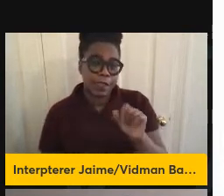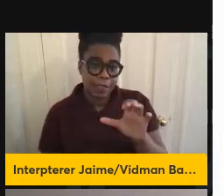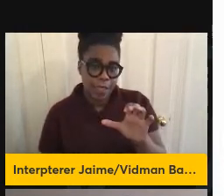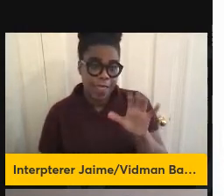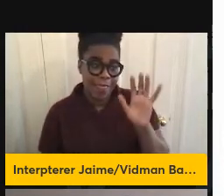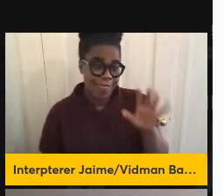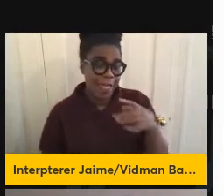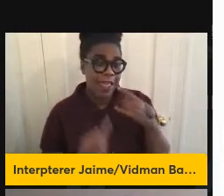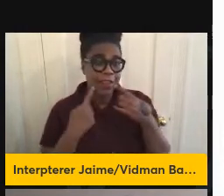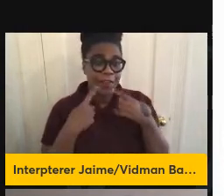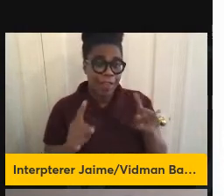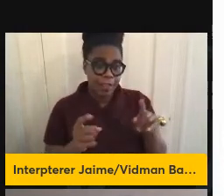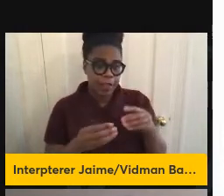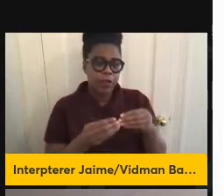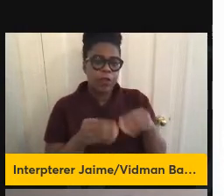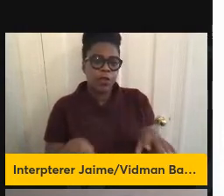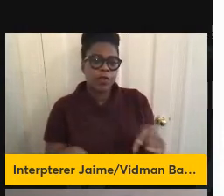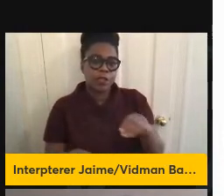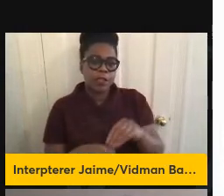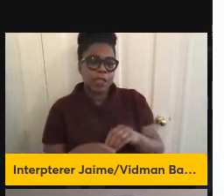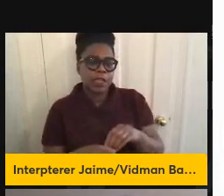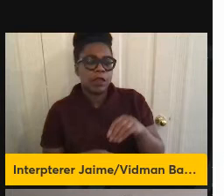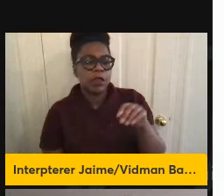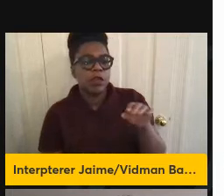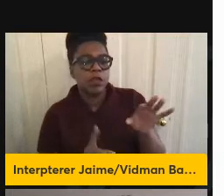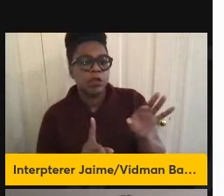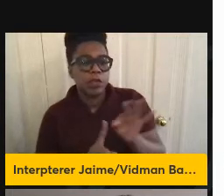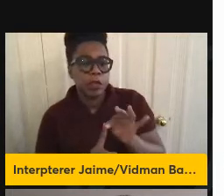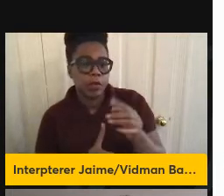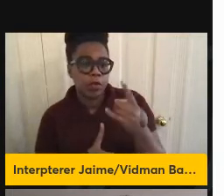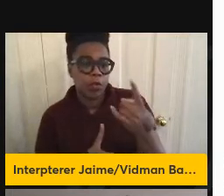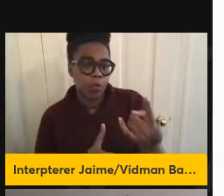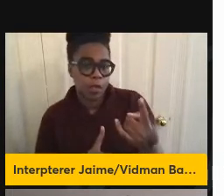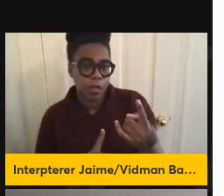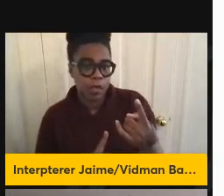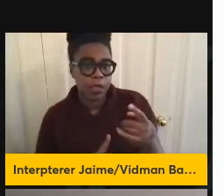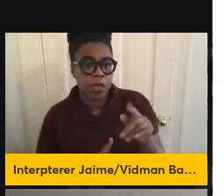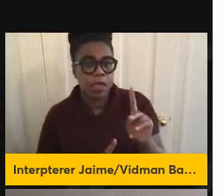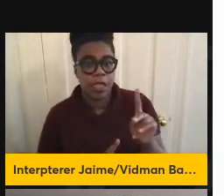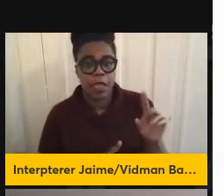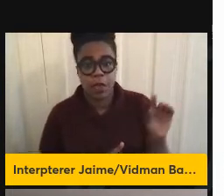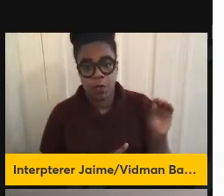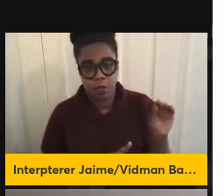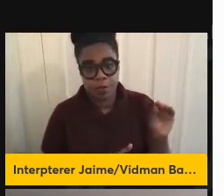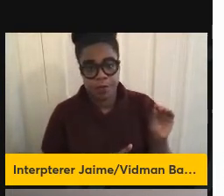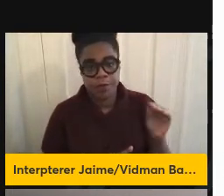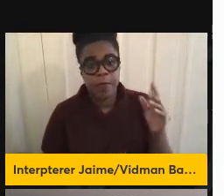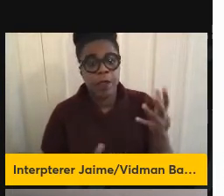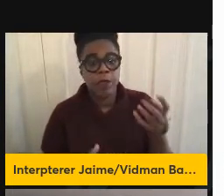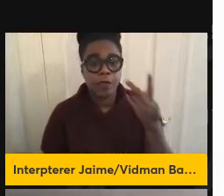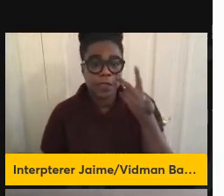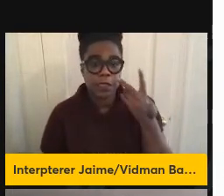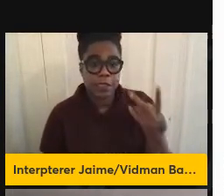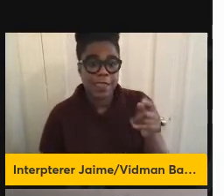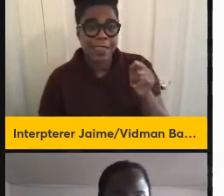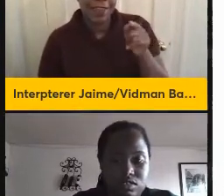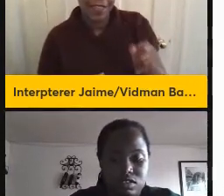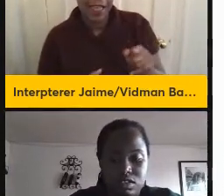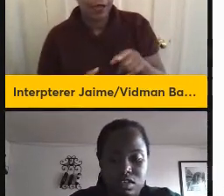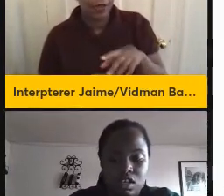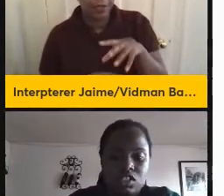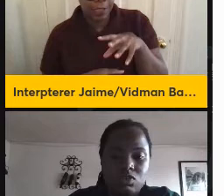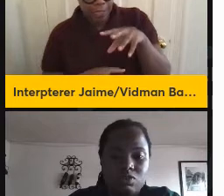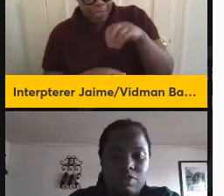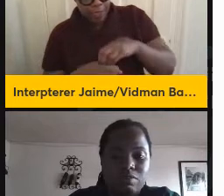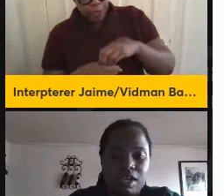in receptor 1 knockout bone marrow ASCs. And next, we wanted to see if this effect was cell intrinsic or